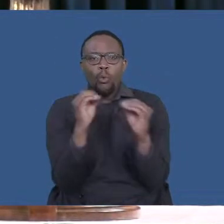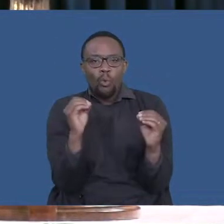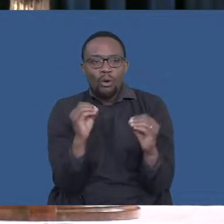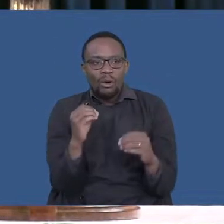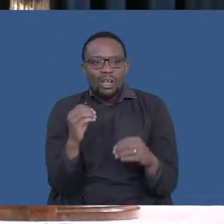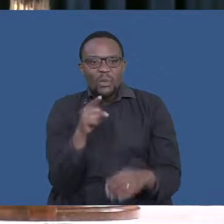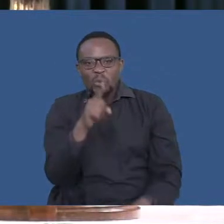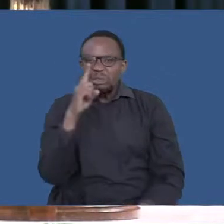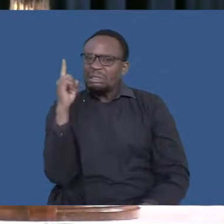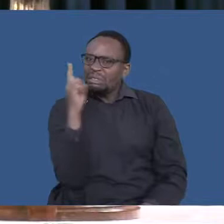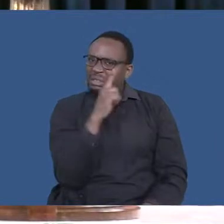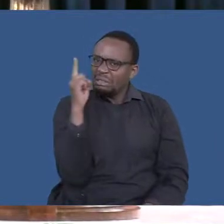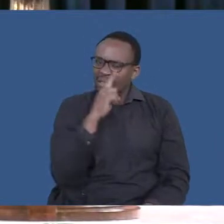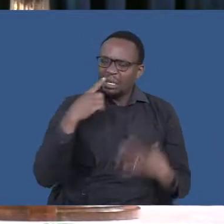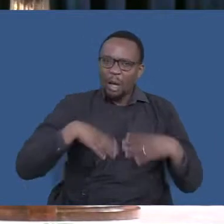be smelling.